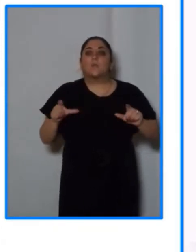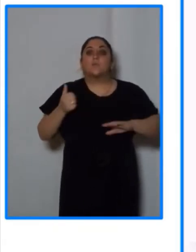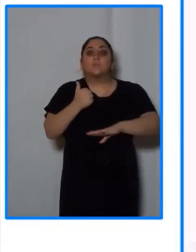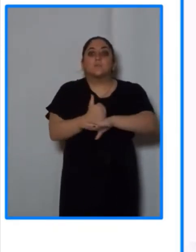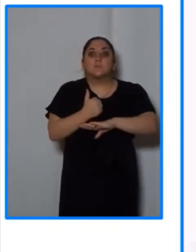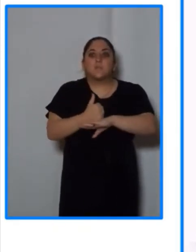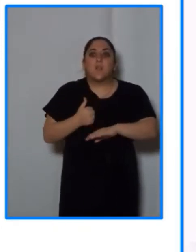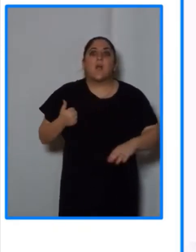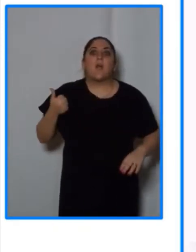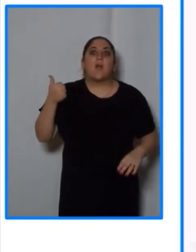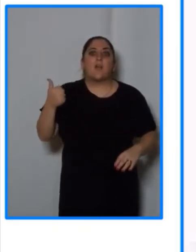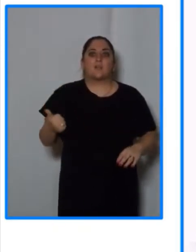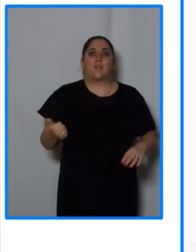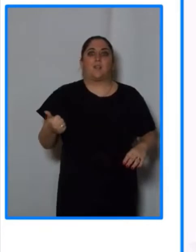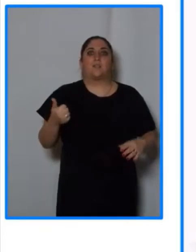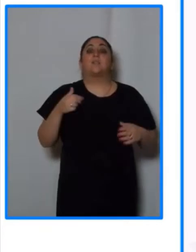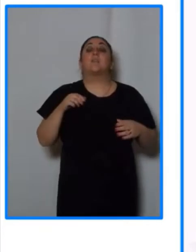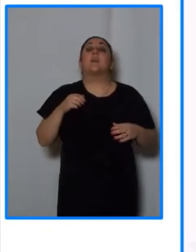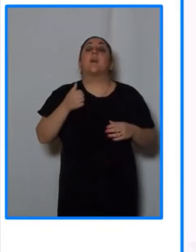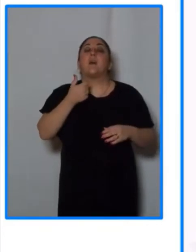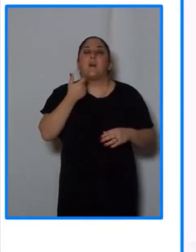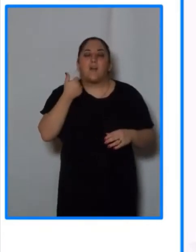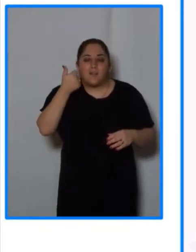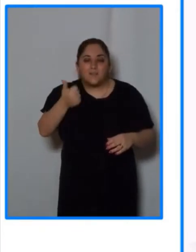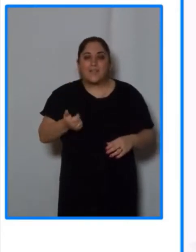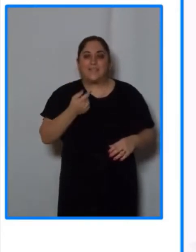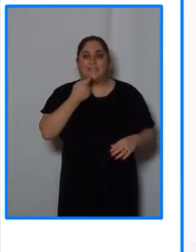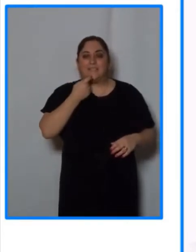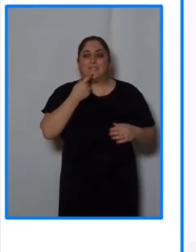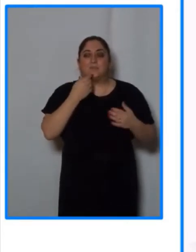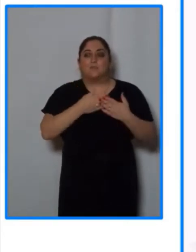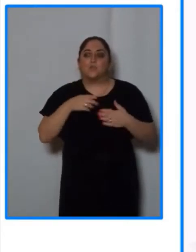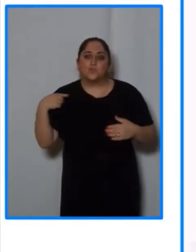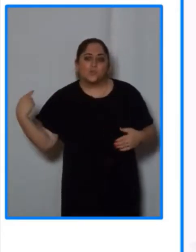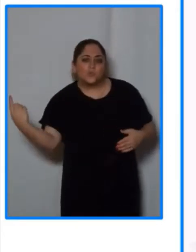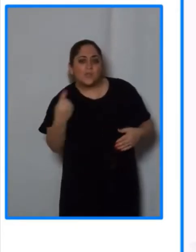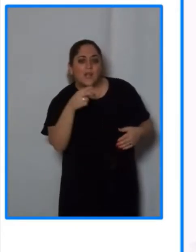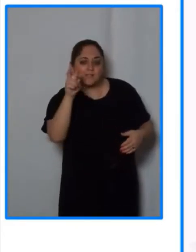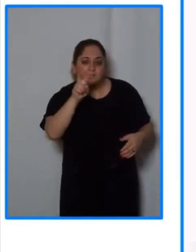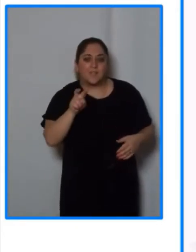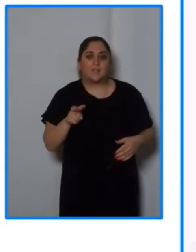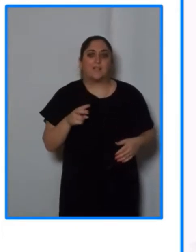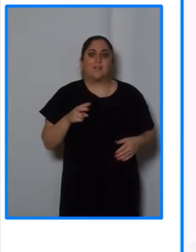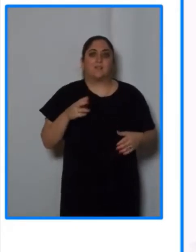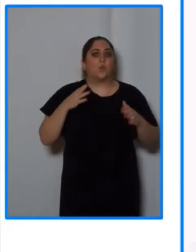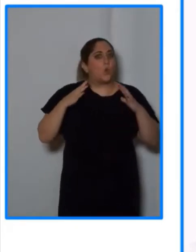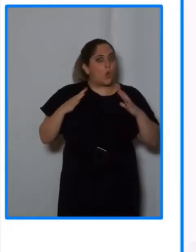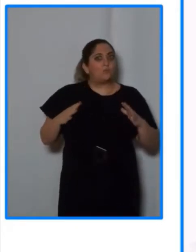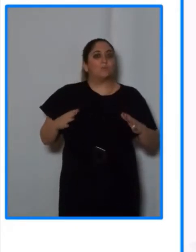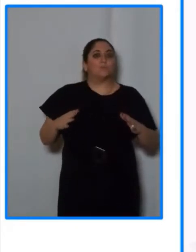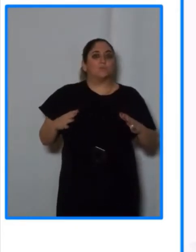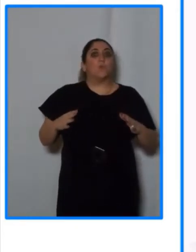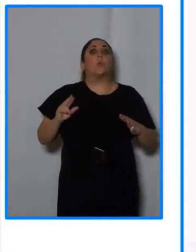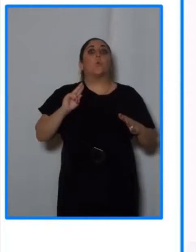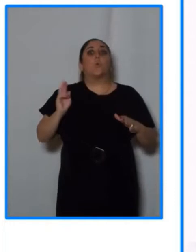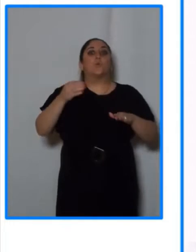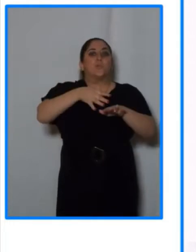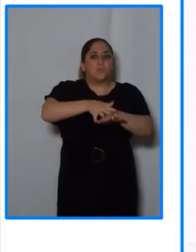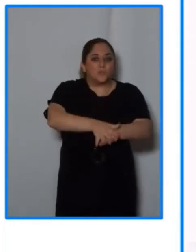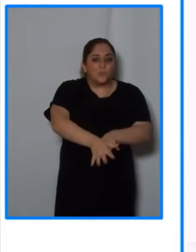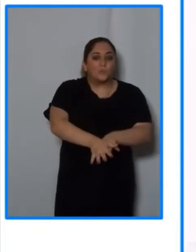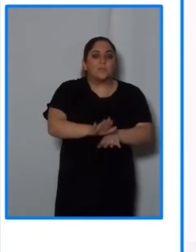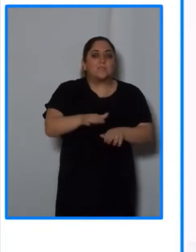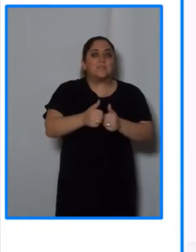it excludes readers with cognitive disabilities or who, for a reason or another, are unable to concentrate fully,